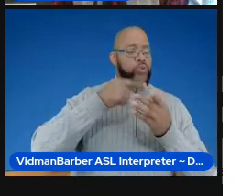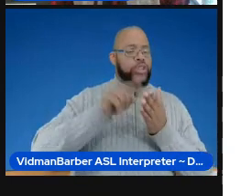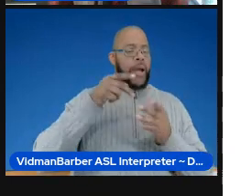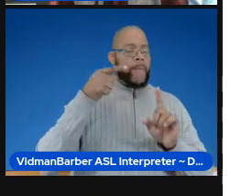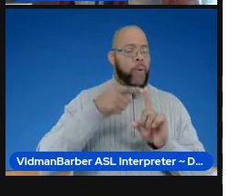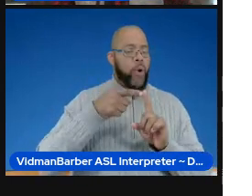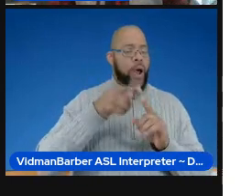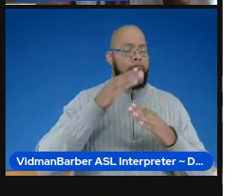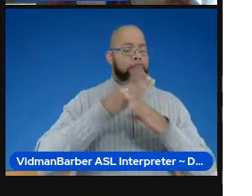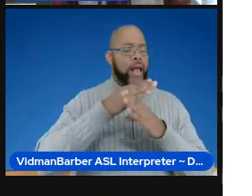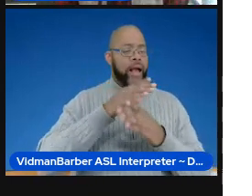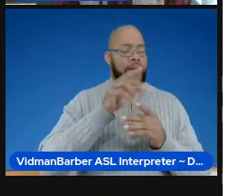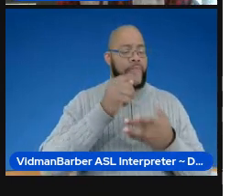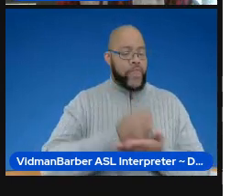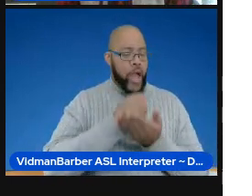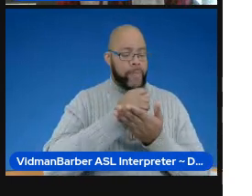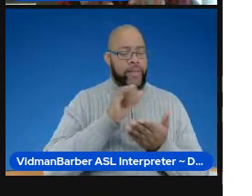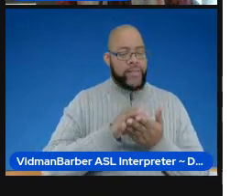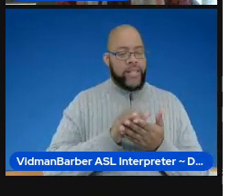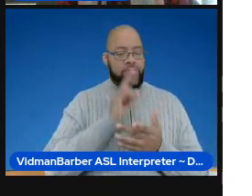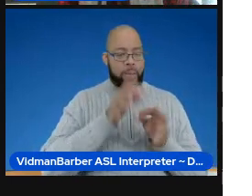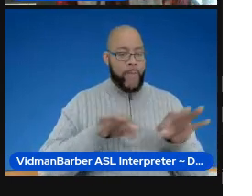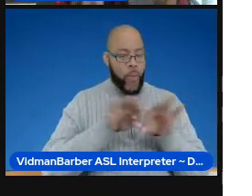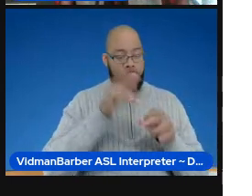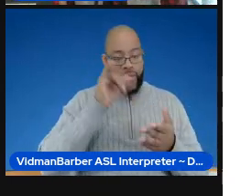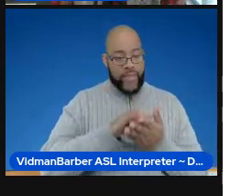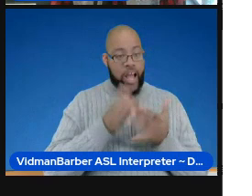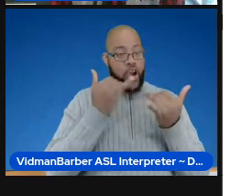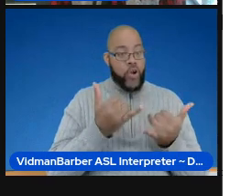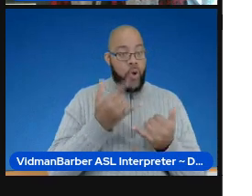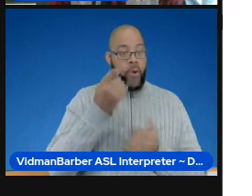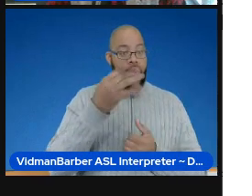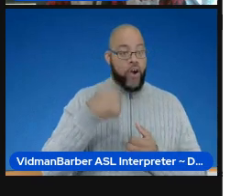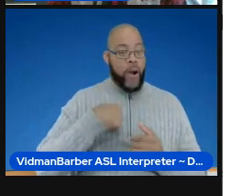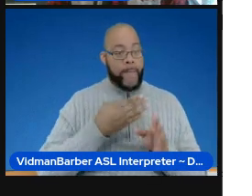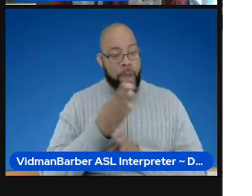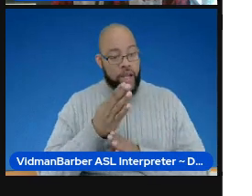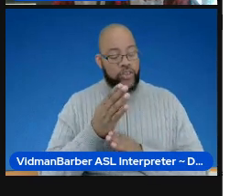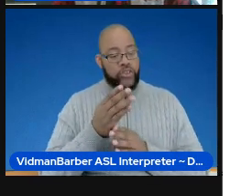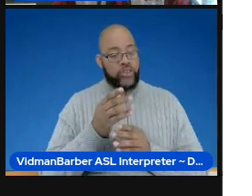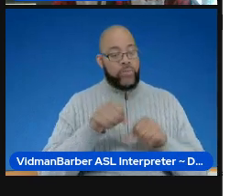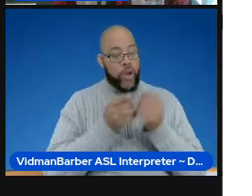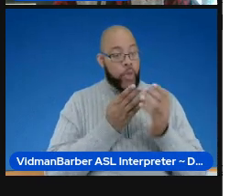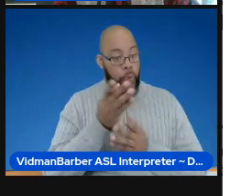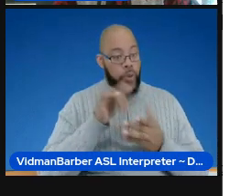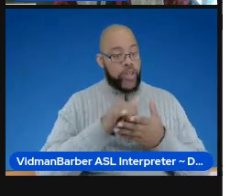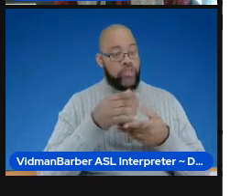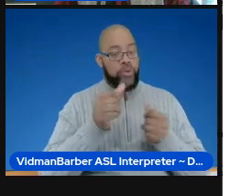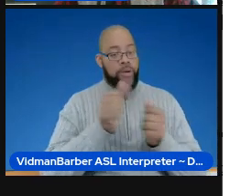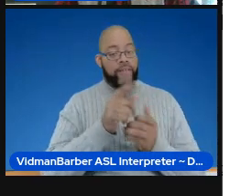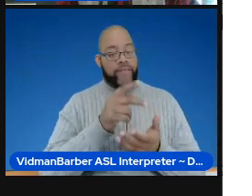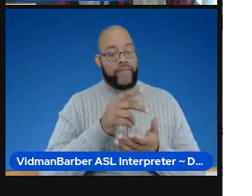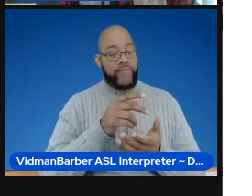therapies, which is really important because that's currently one of our major breakthroughs in the treatment of cancer.